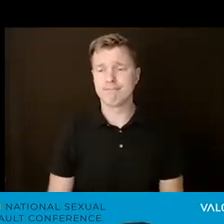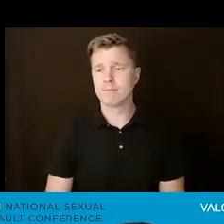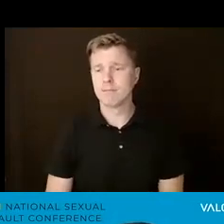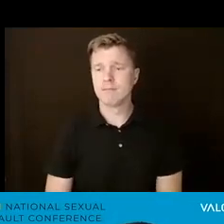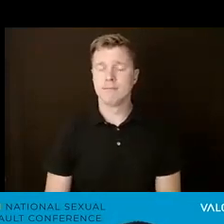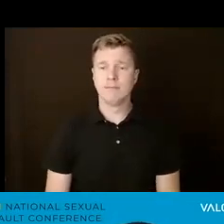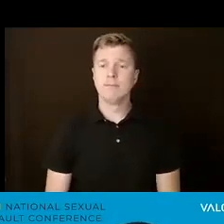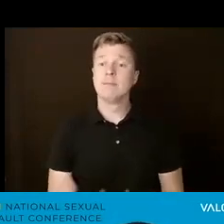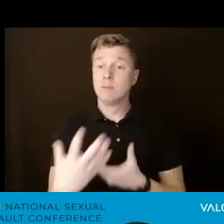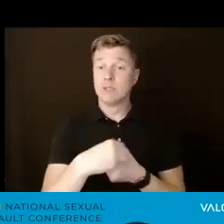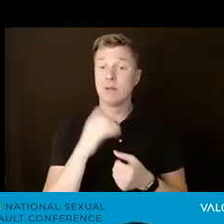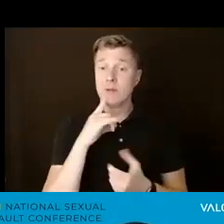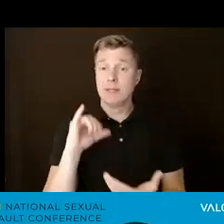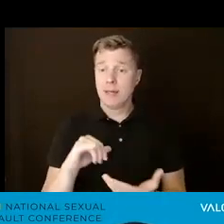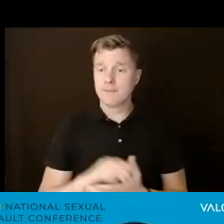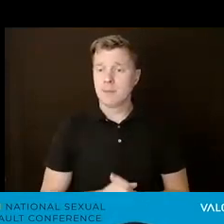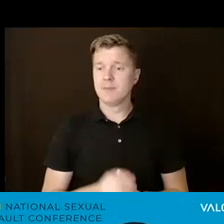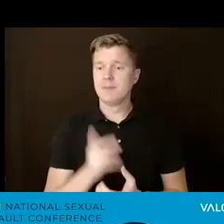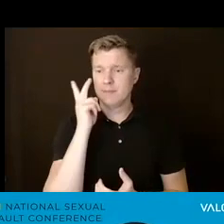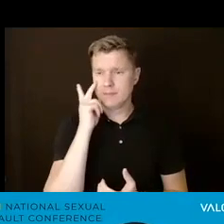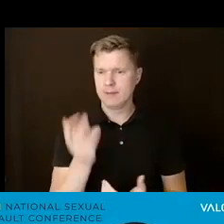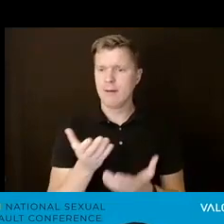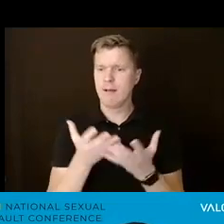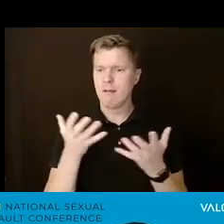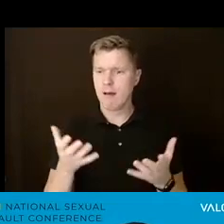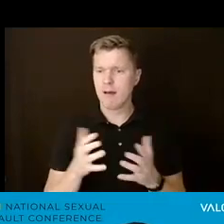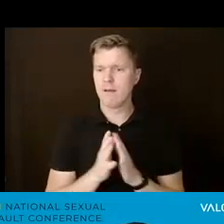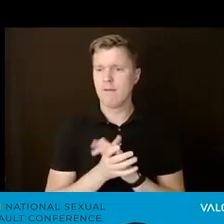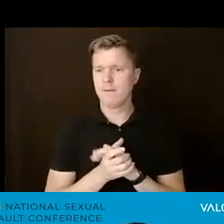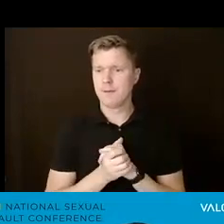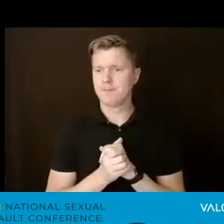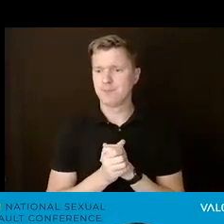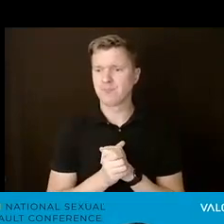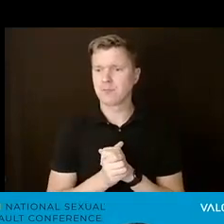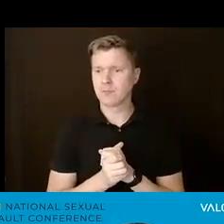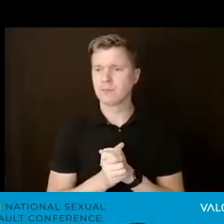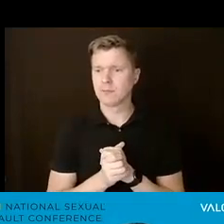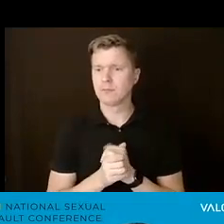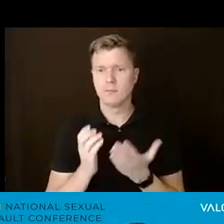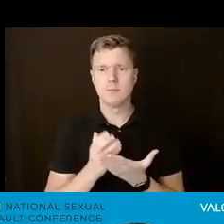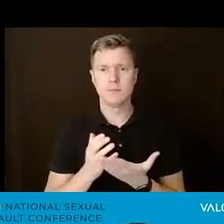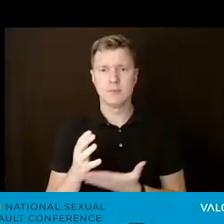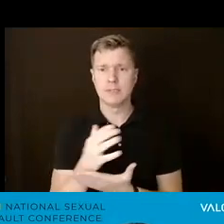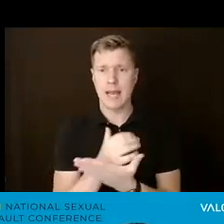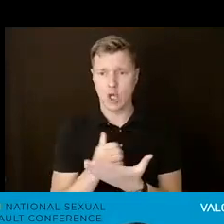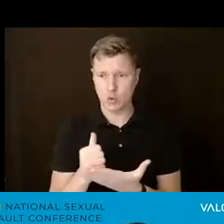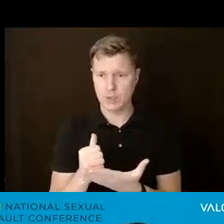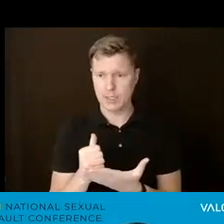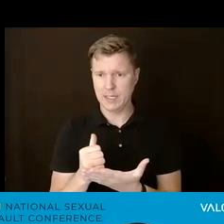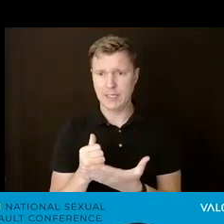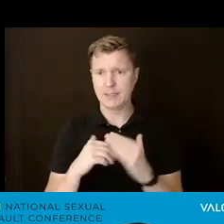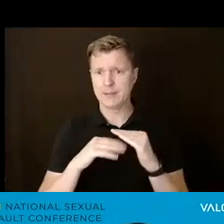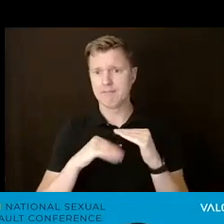participating in this. I'm seeing a lot of the salaries falling, 40K